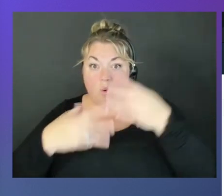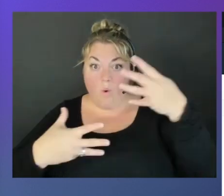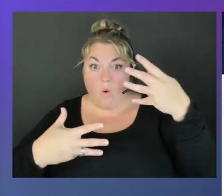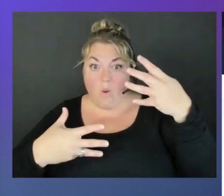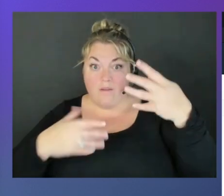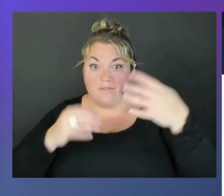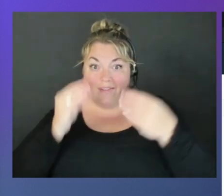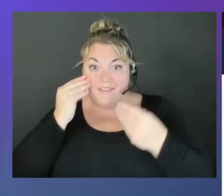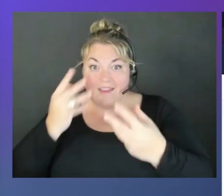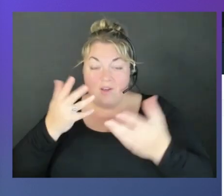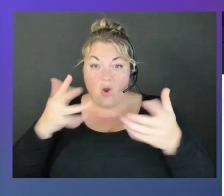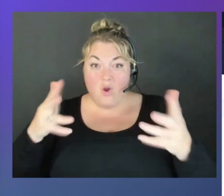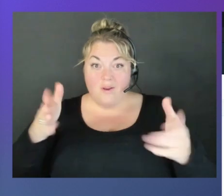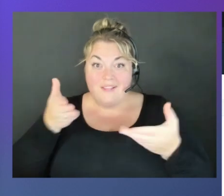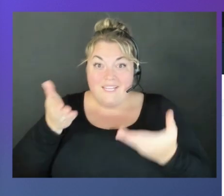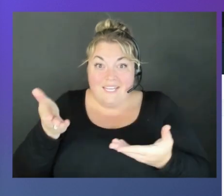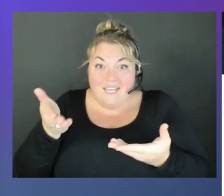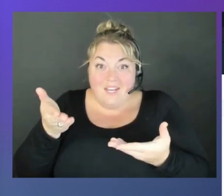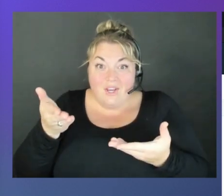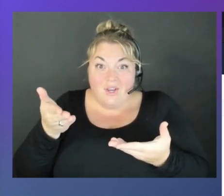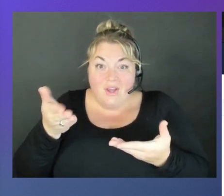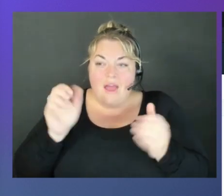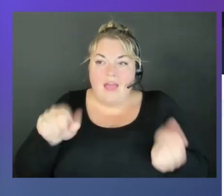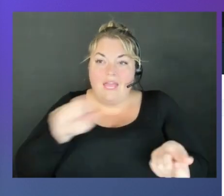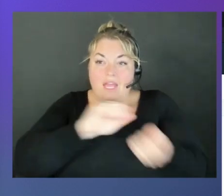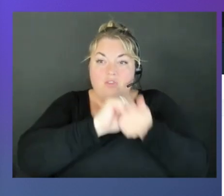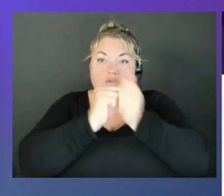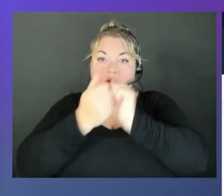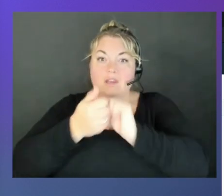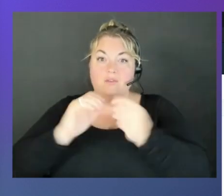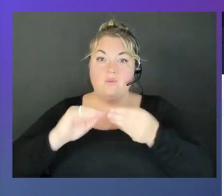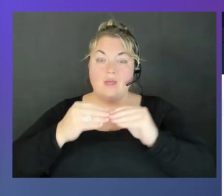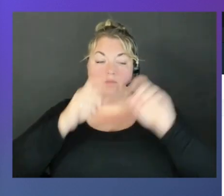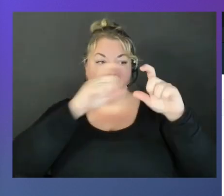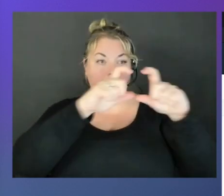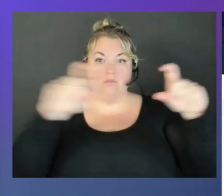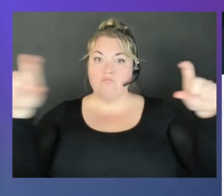here. I can turn it into numbers.